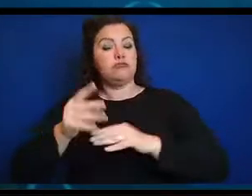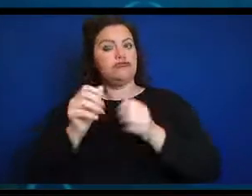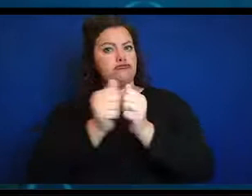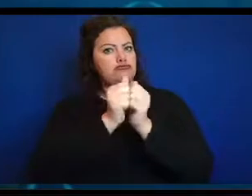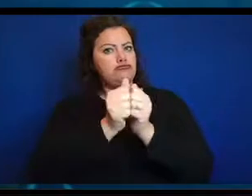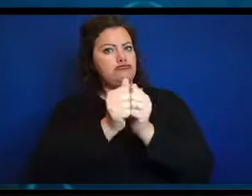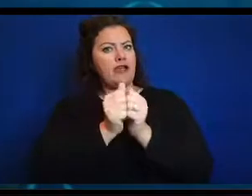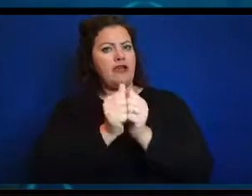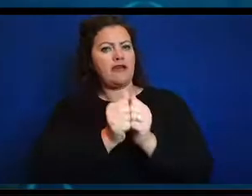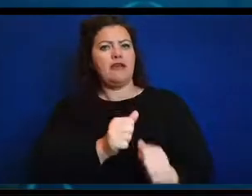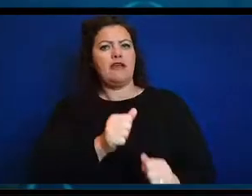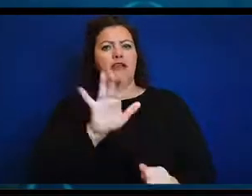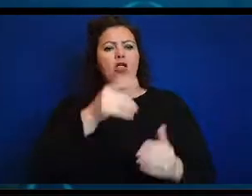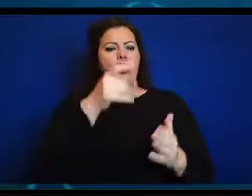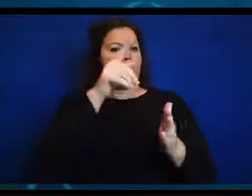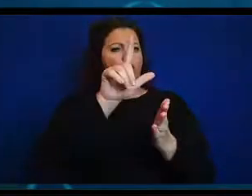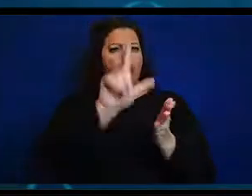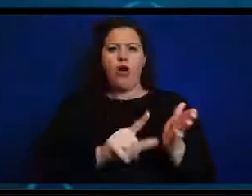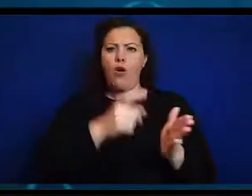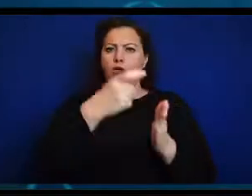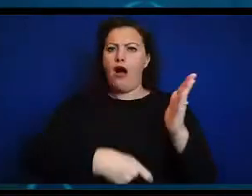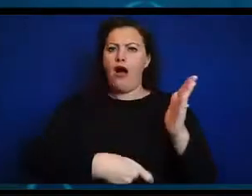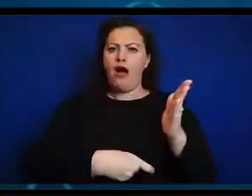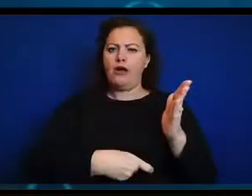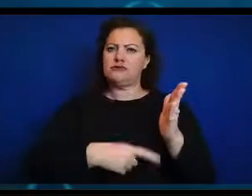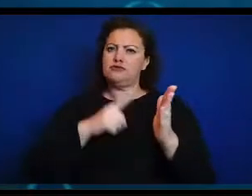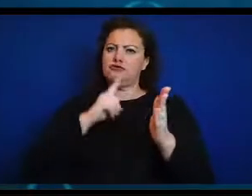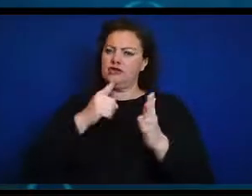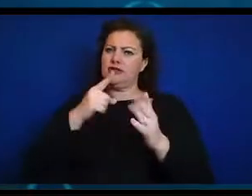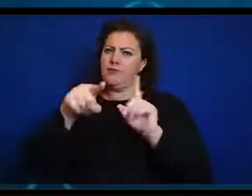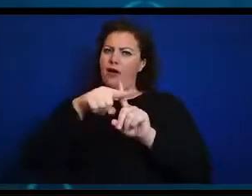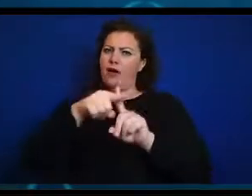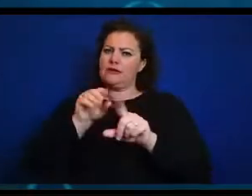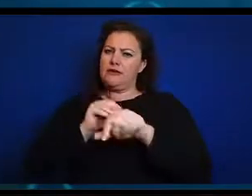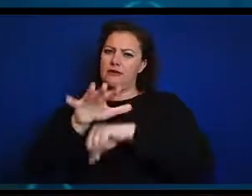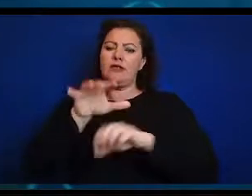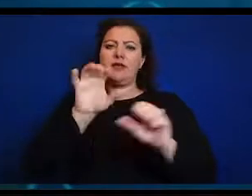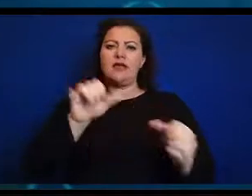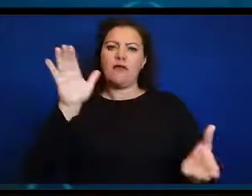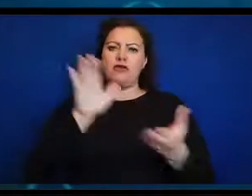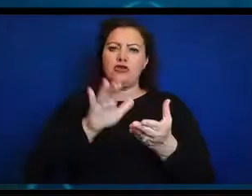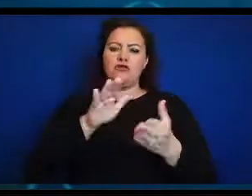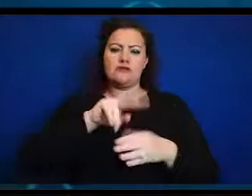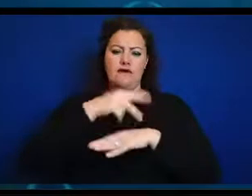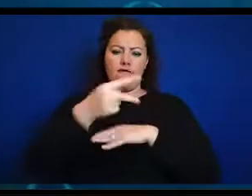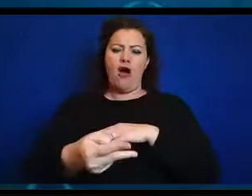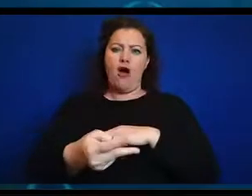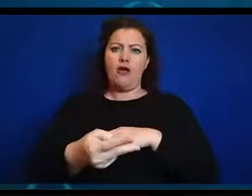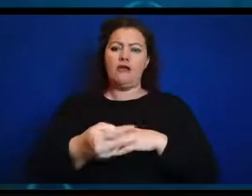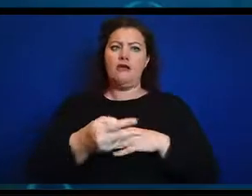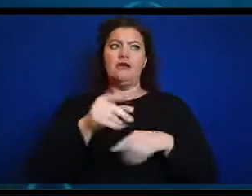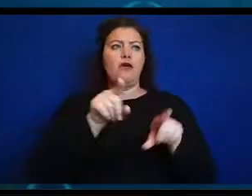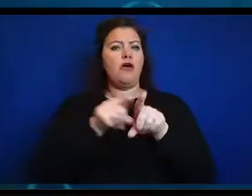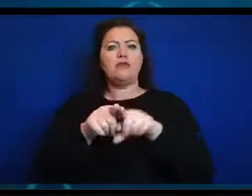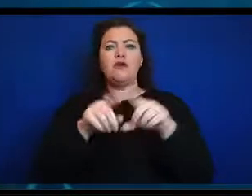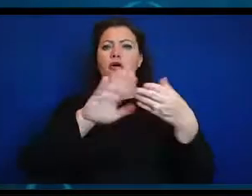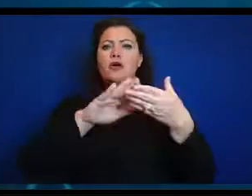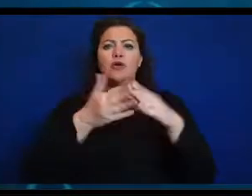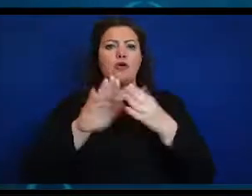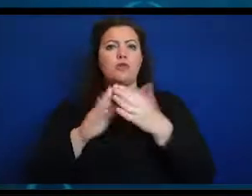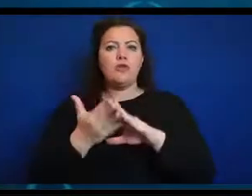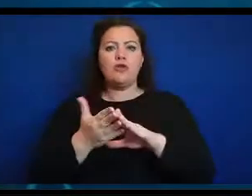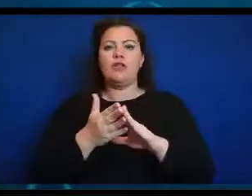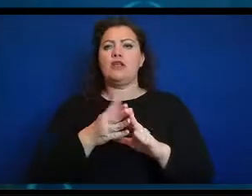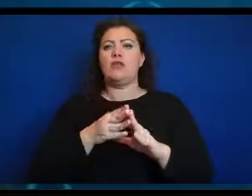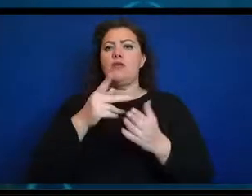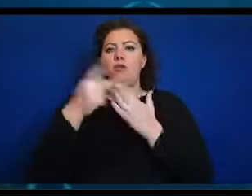Low cost, high impact home modifications can reduce falls. Community-based programs like Matter of Balance, which you alluded